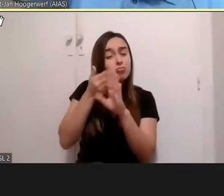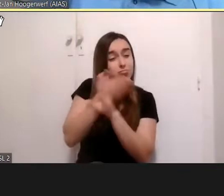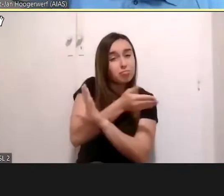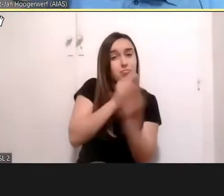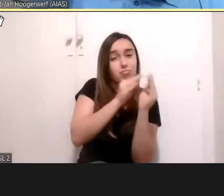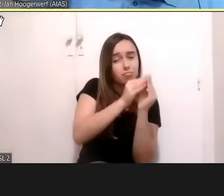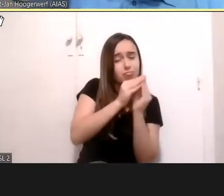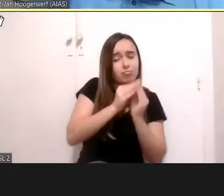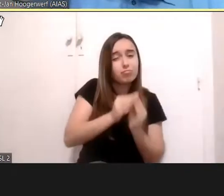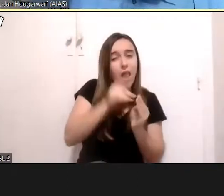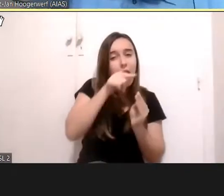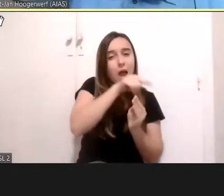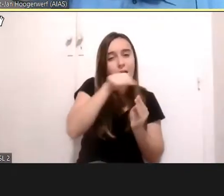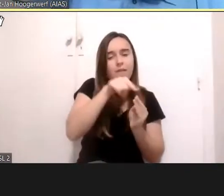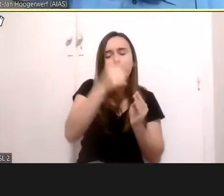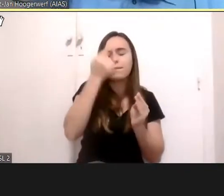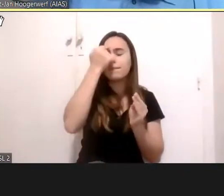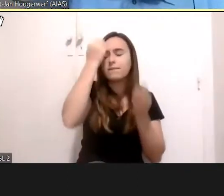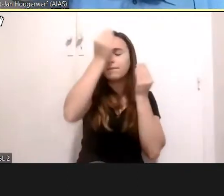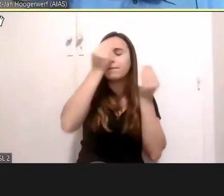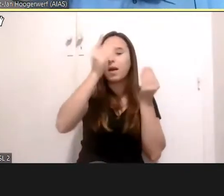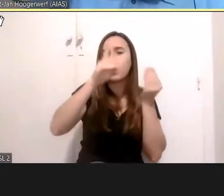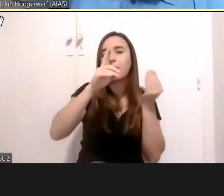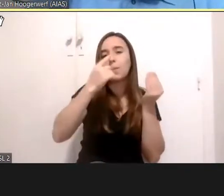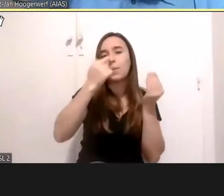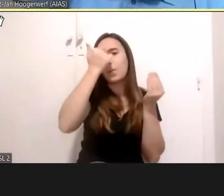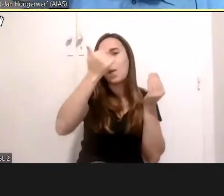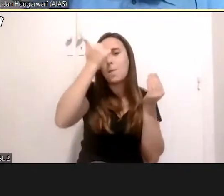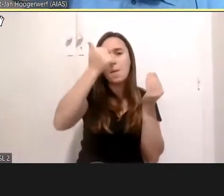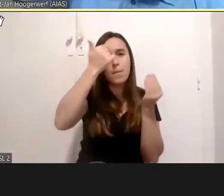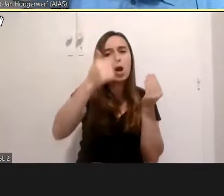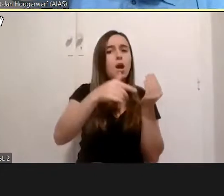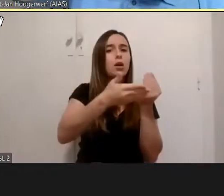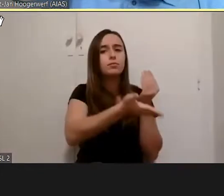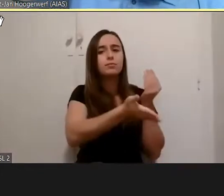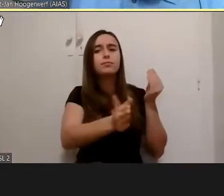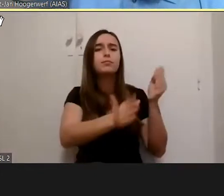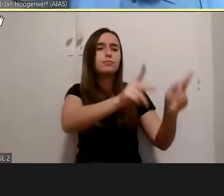make them leaders in the co-production or co-design process of the new service.